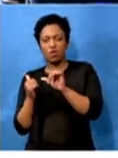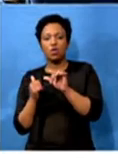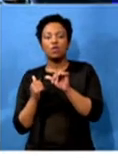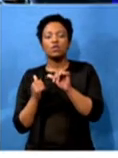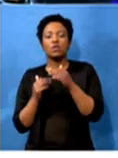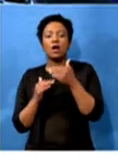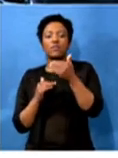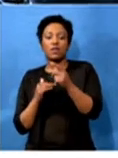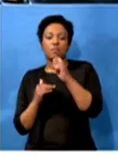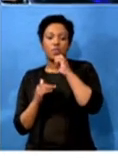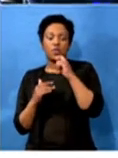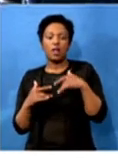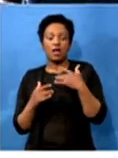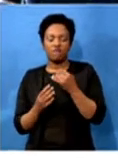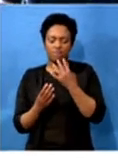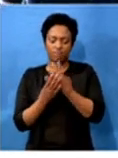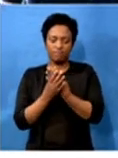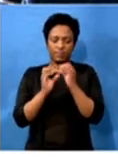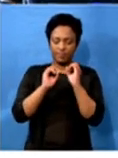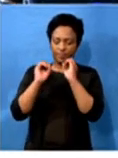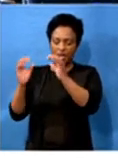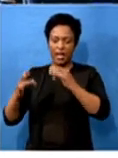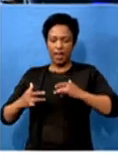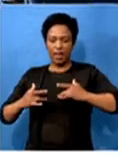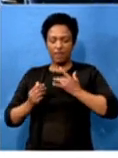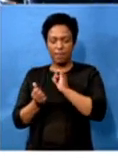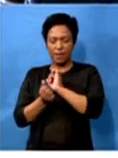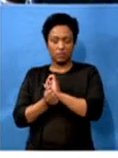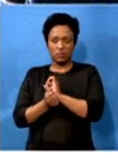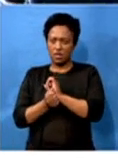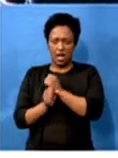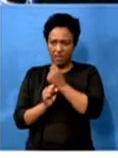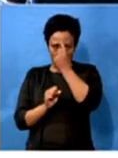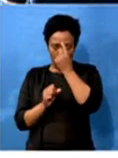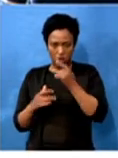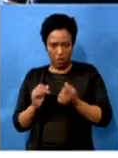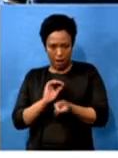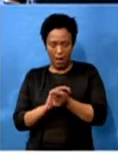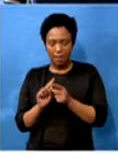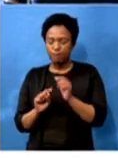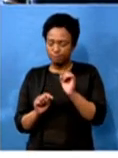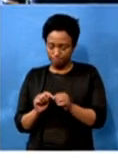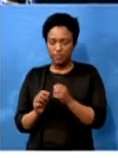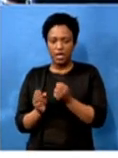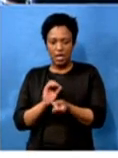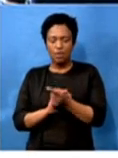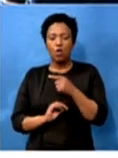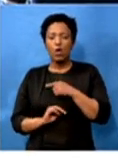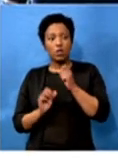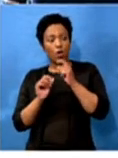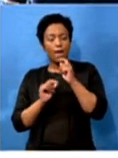after they were sentenced to life imprisonment, and I don't think they believed that that would ever happen, but it happened, and they were woken up at 3 o'clock in the